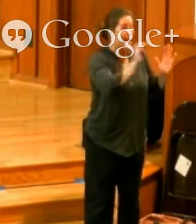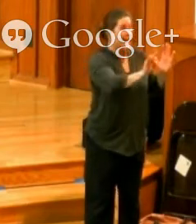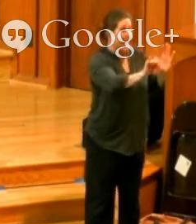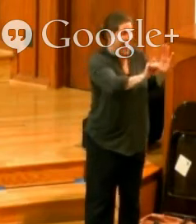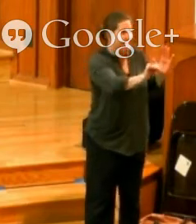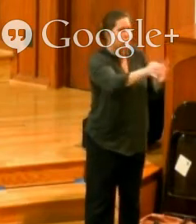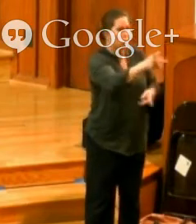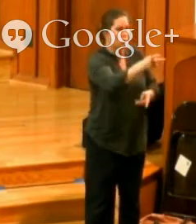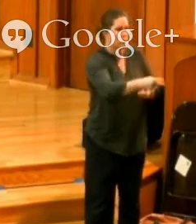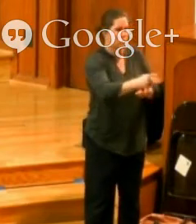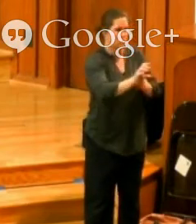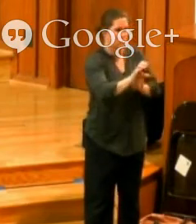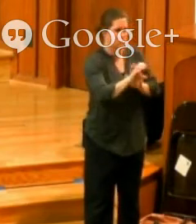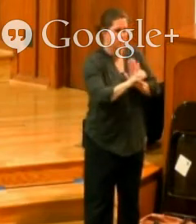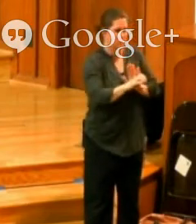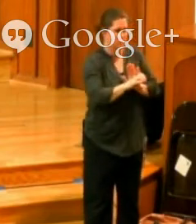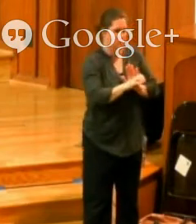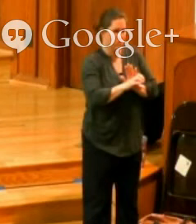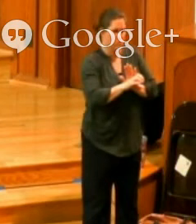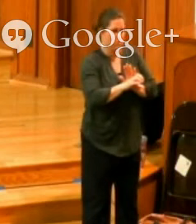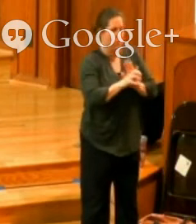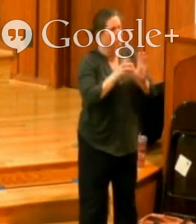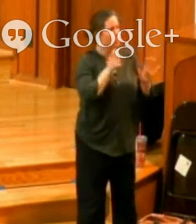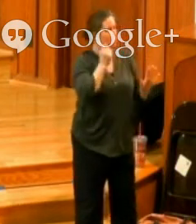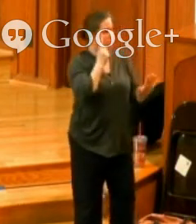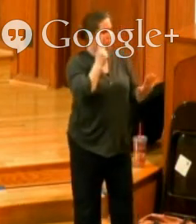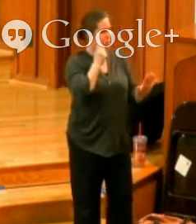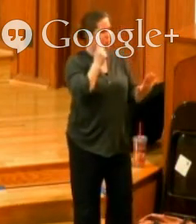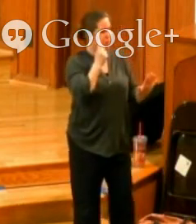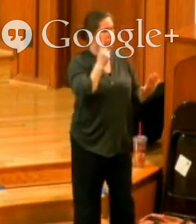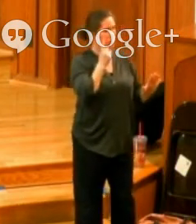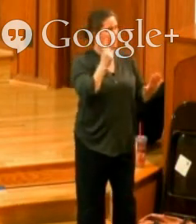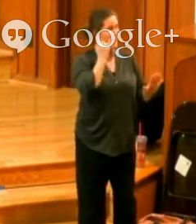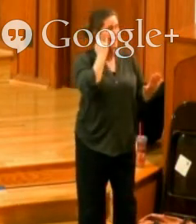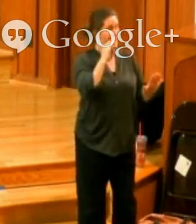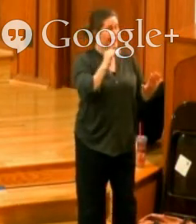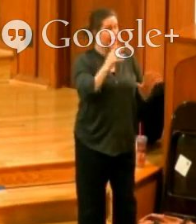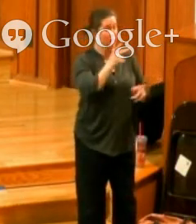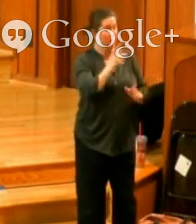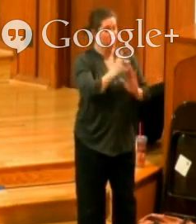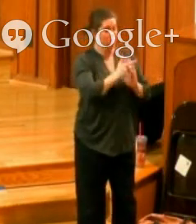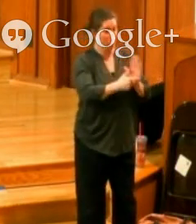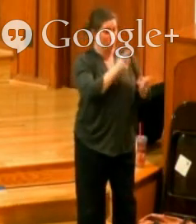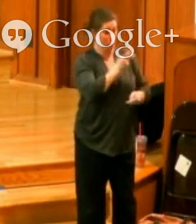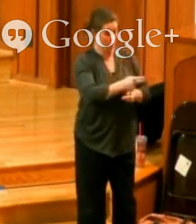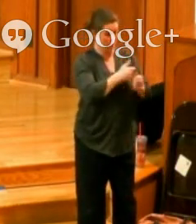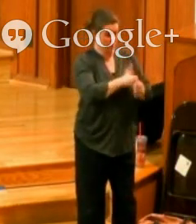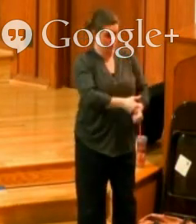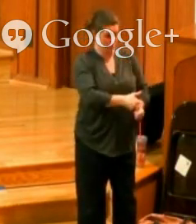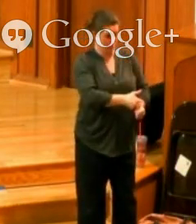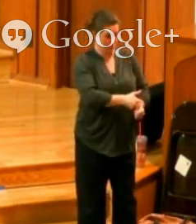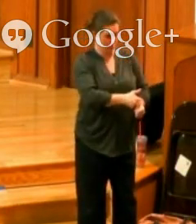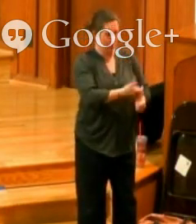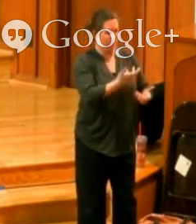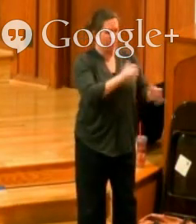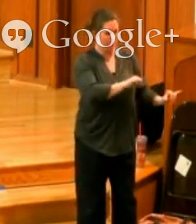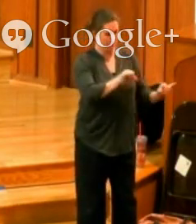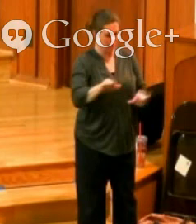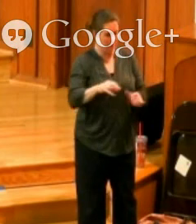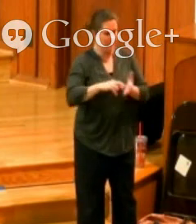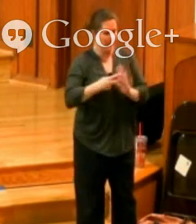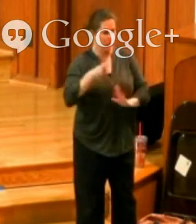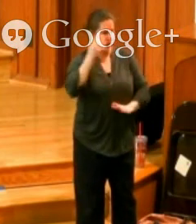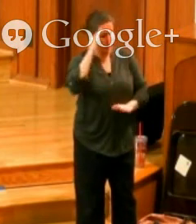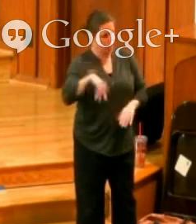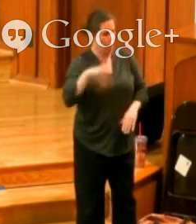Friends, why do we know him if we keep his law? Because the law